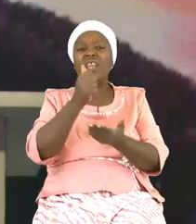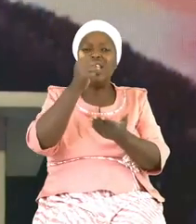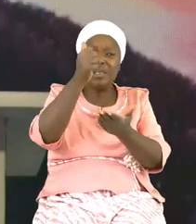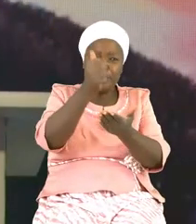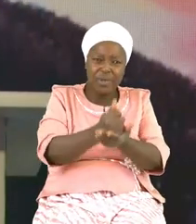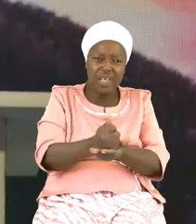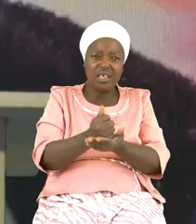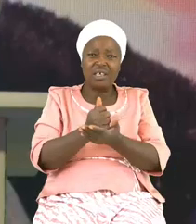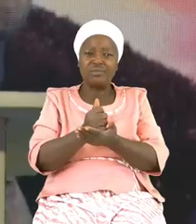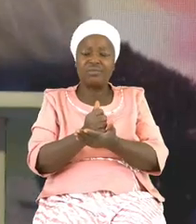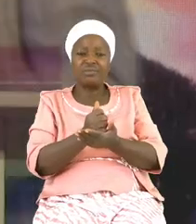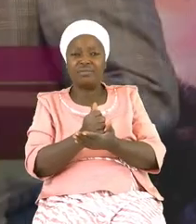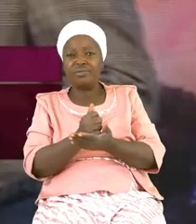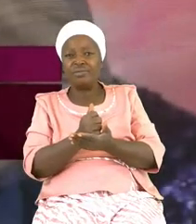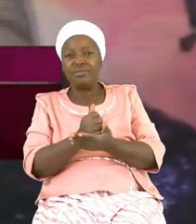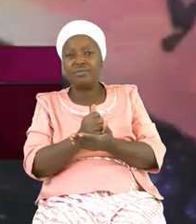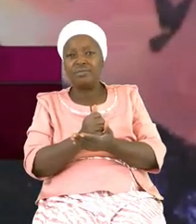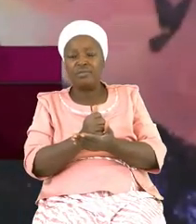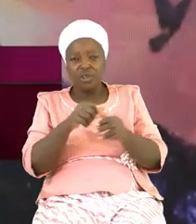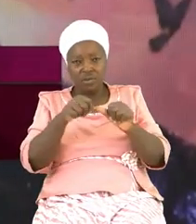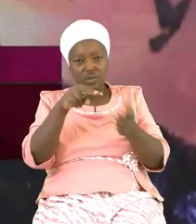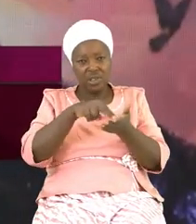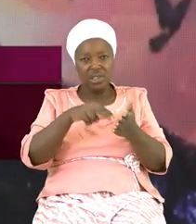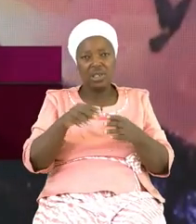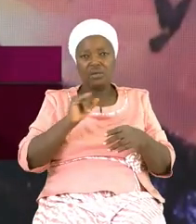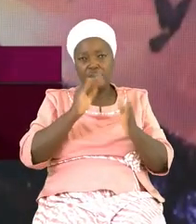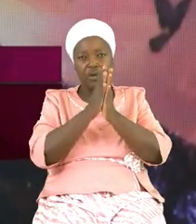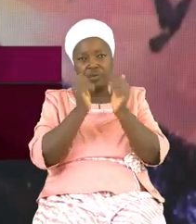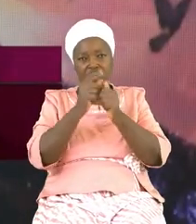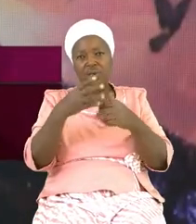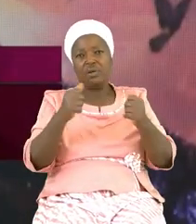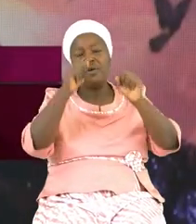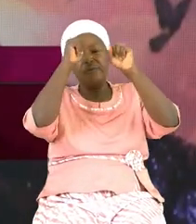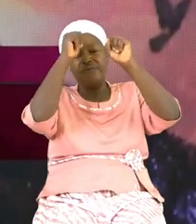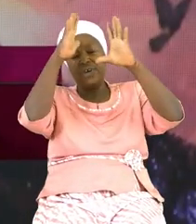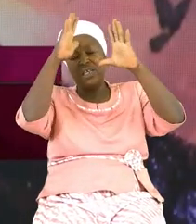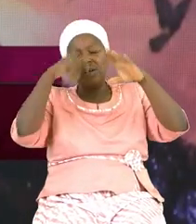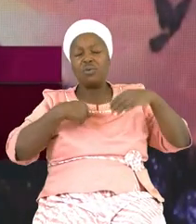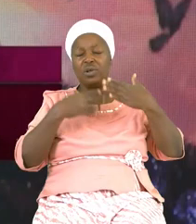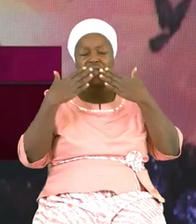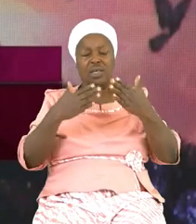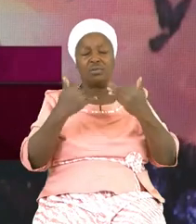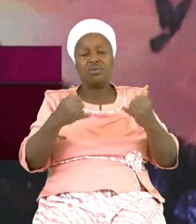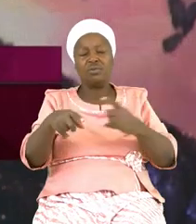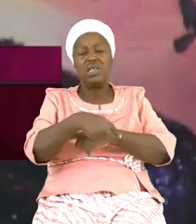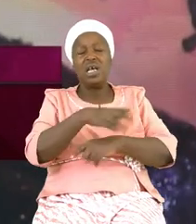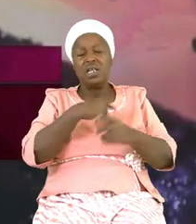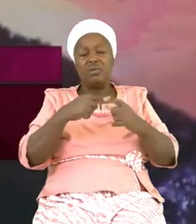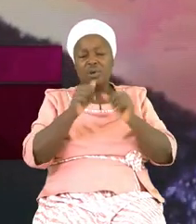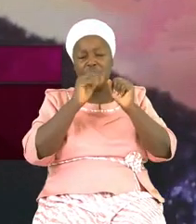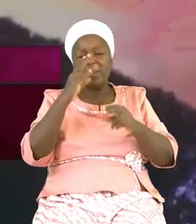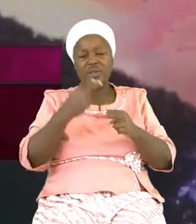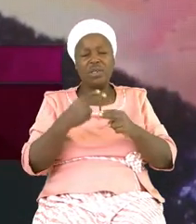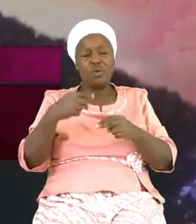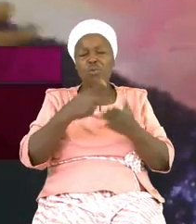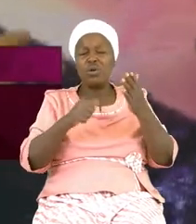Amen. Keep standing and pray with you. Now, Father, we thank you today. We bless your name. What a good God you